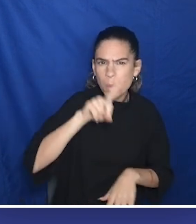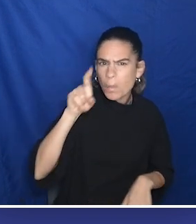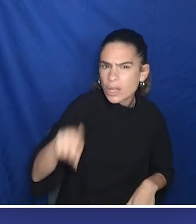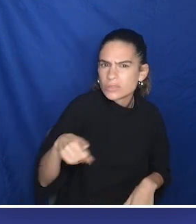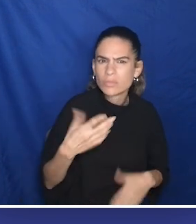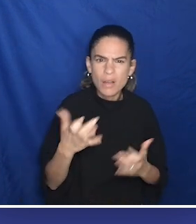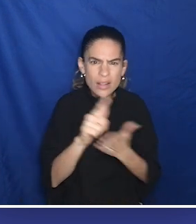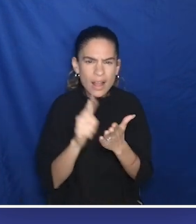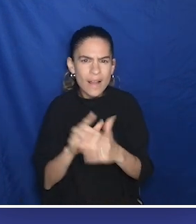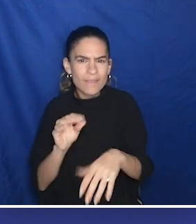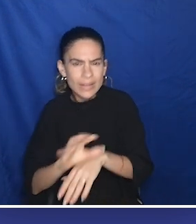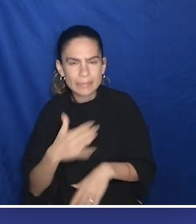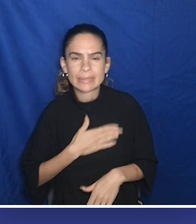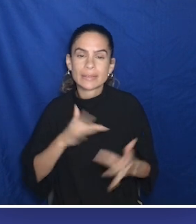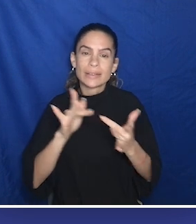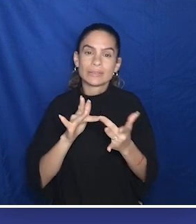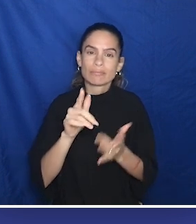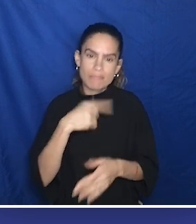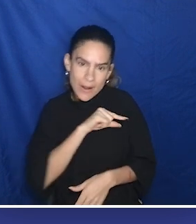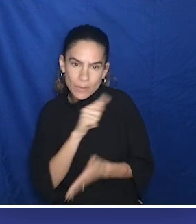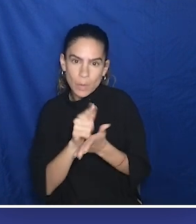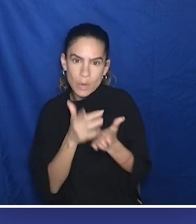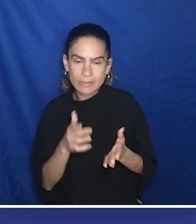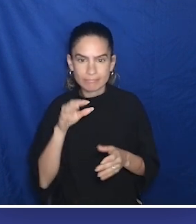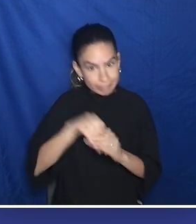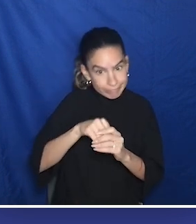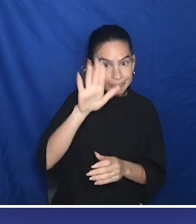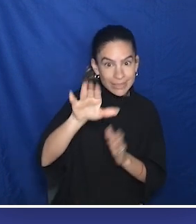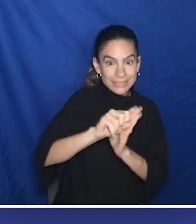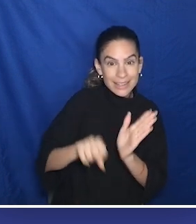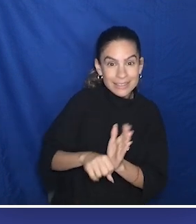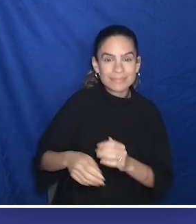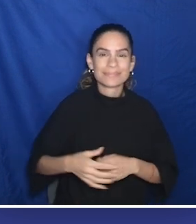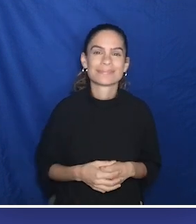specific questions or want legal advice, please contact a qualified attorney in your state.